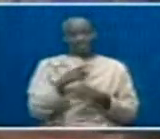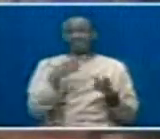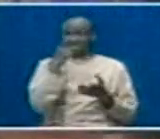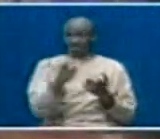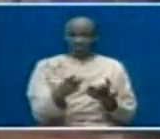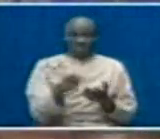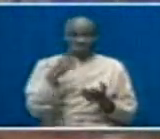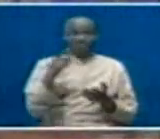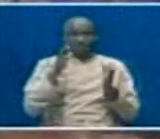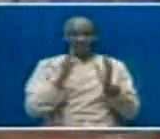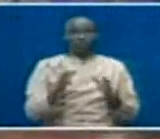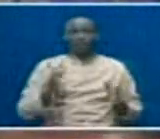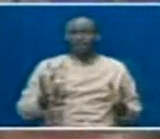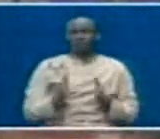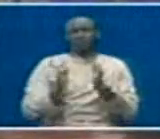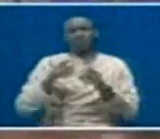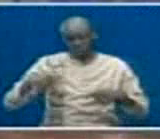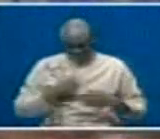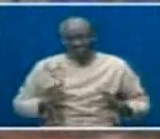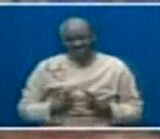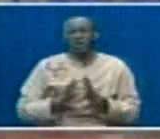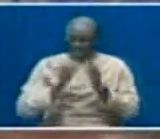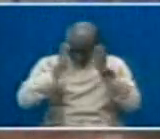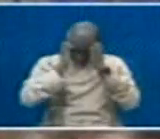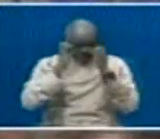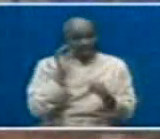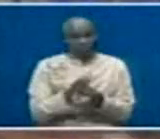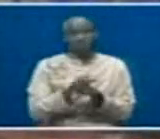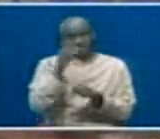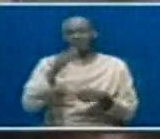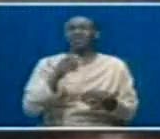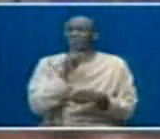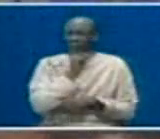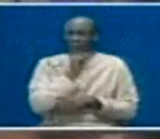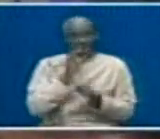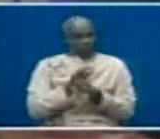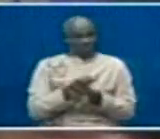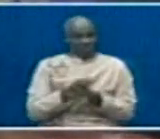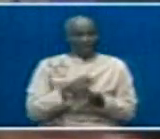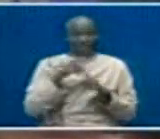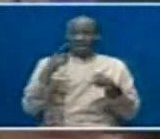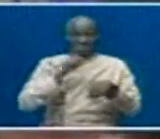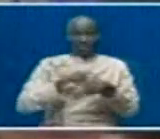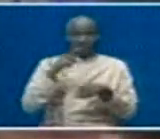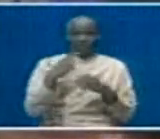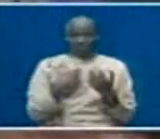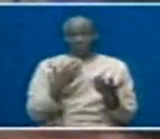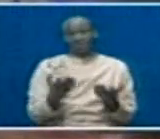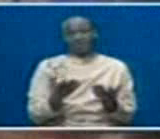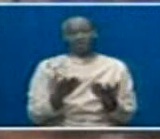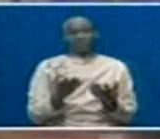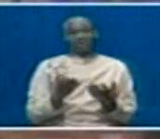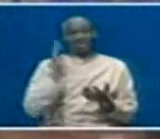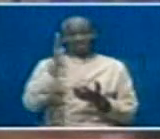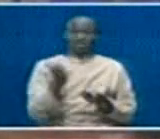you, he wasn't a guy who pushed himself so much. No? Yeah. He was an introvert. But, you know, sometime maybe he had to be an extrovert, which I don't